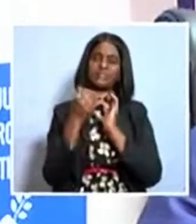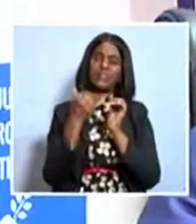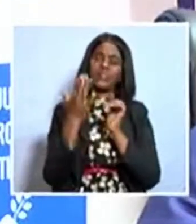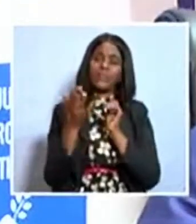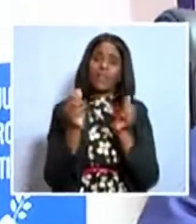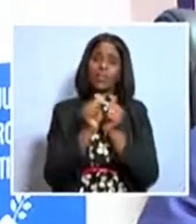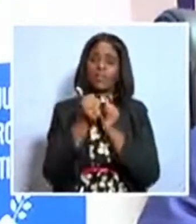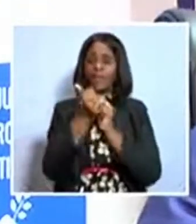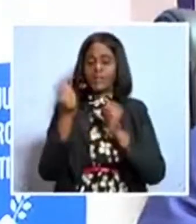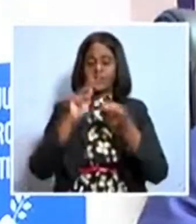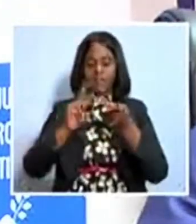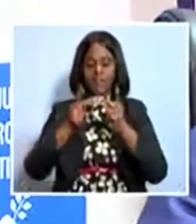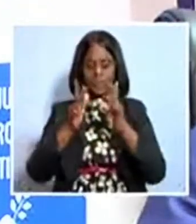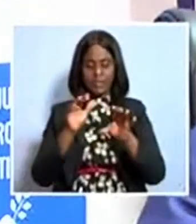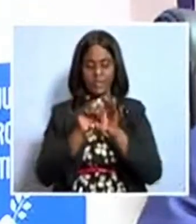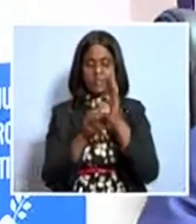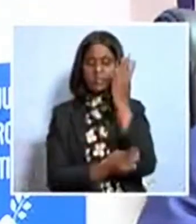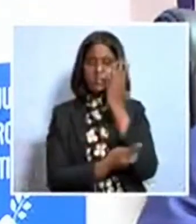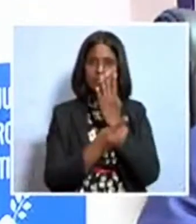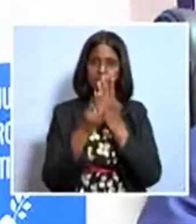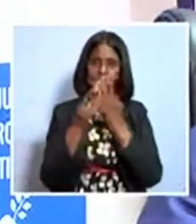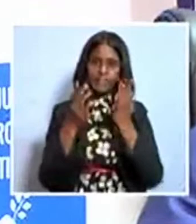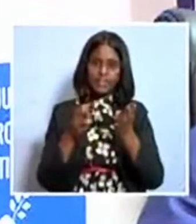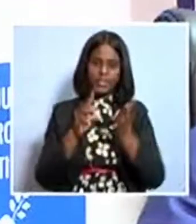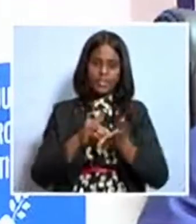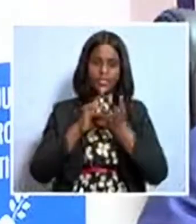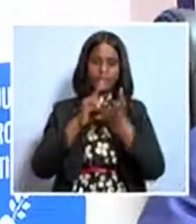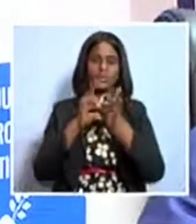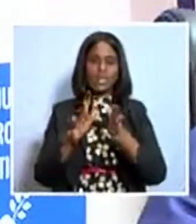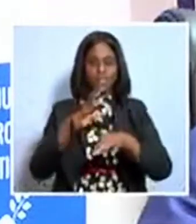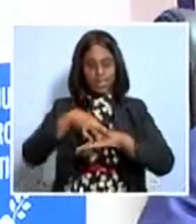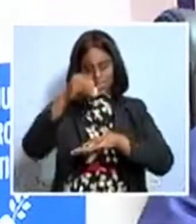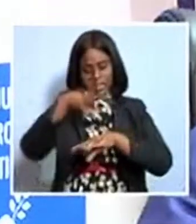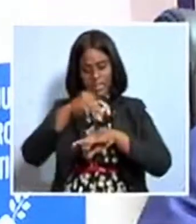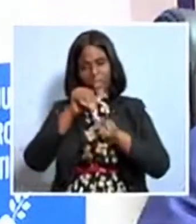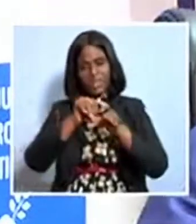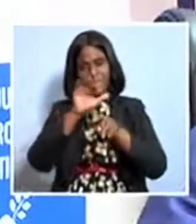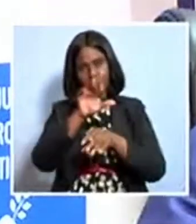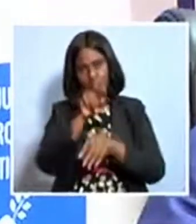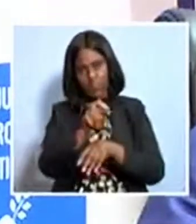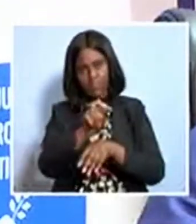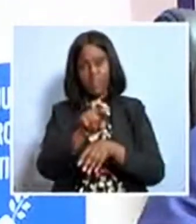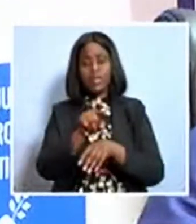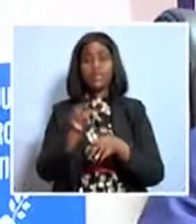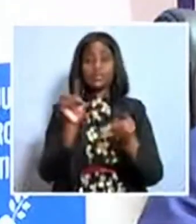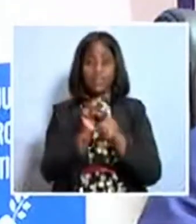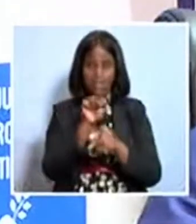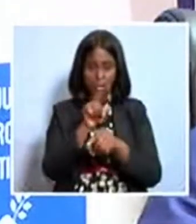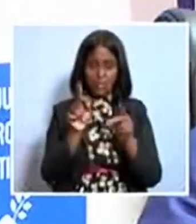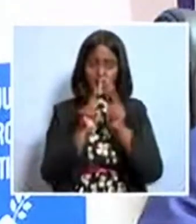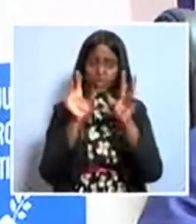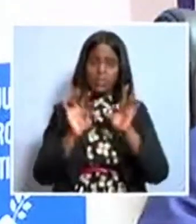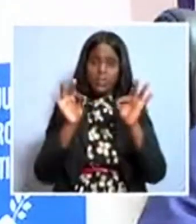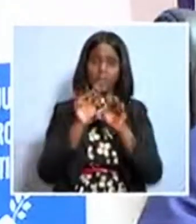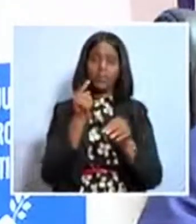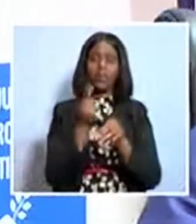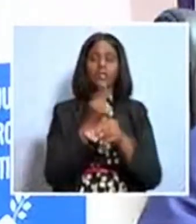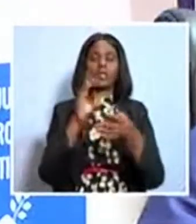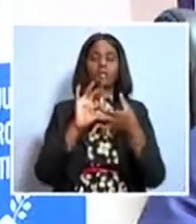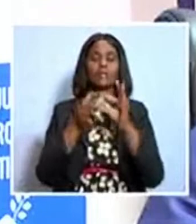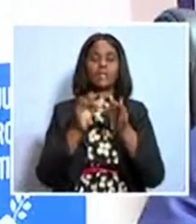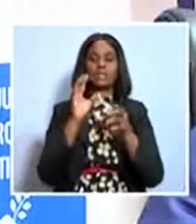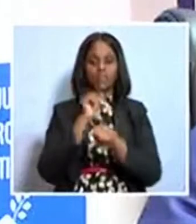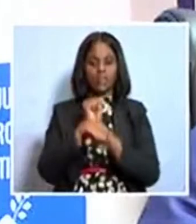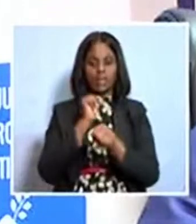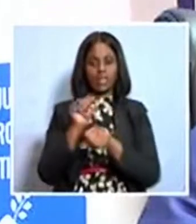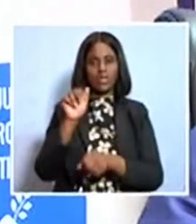other partners in development, our donors, Sweden being one of them. Yeah, so it's essentially just coordinating the work of